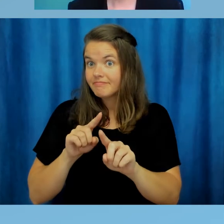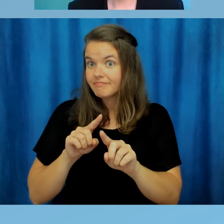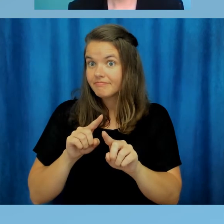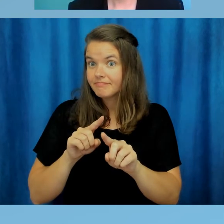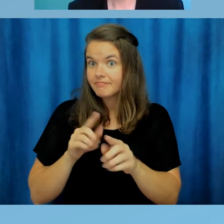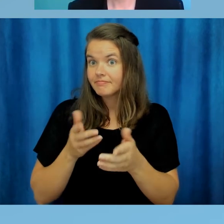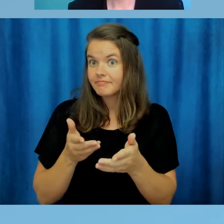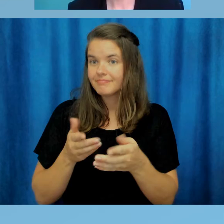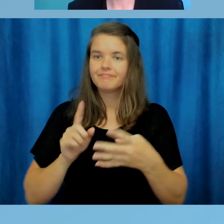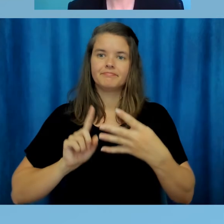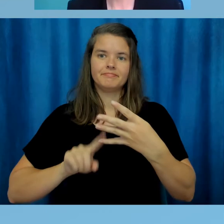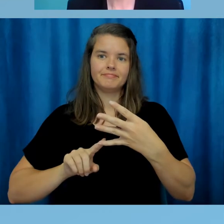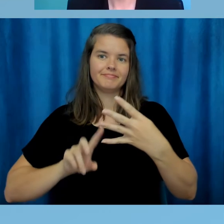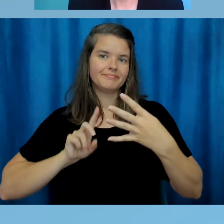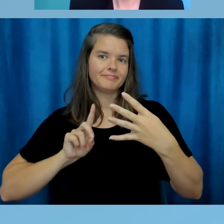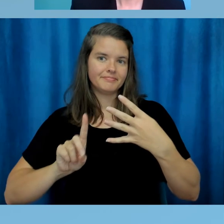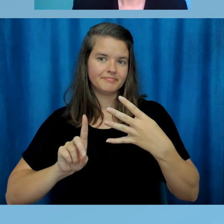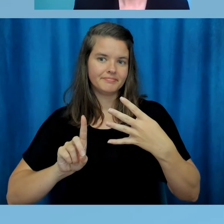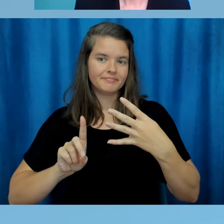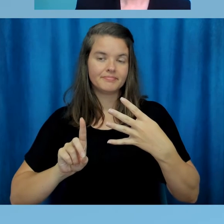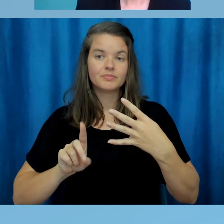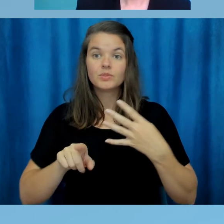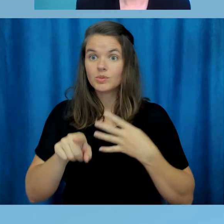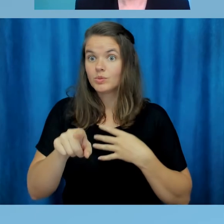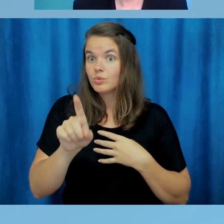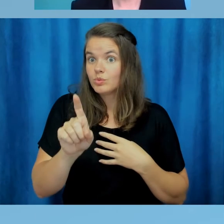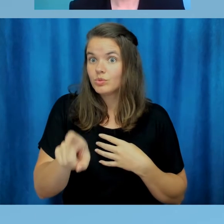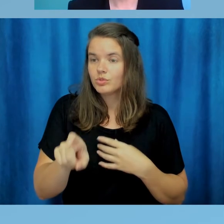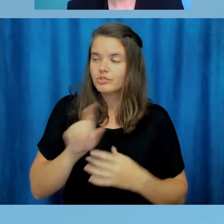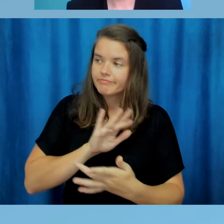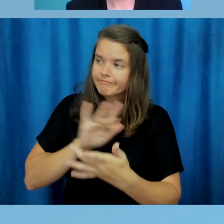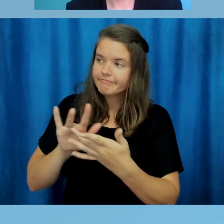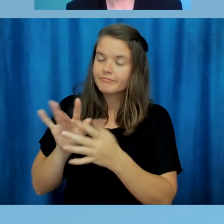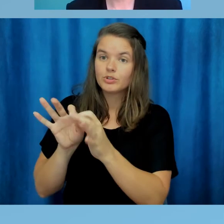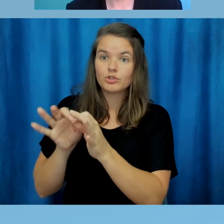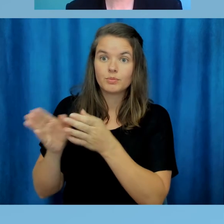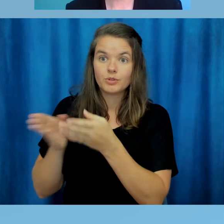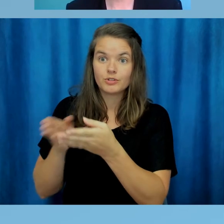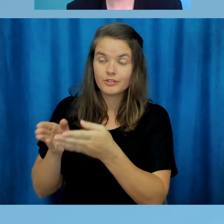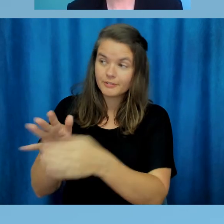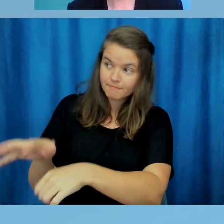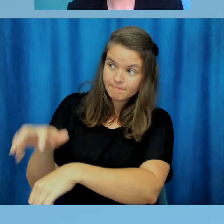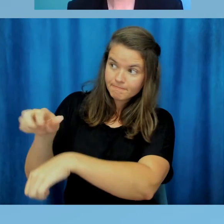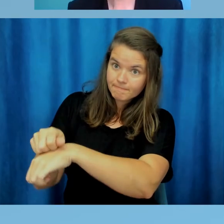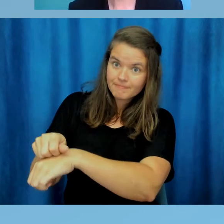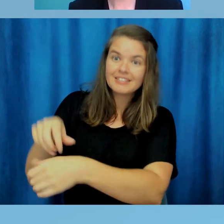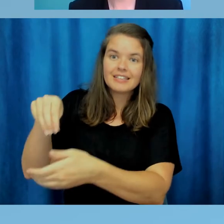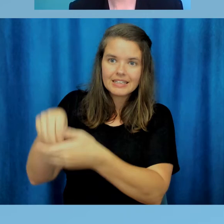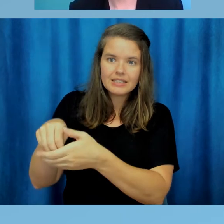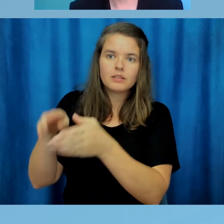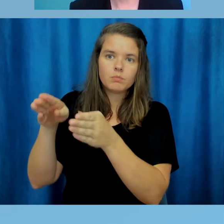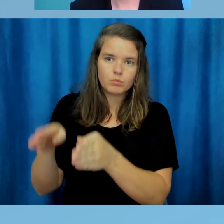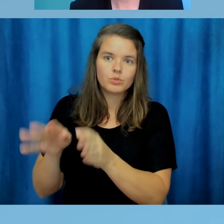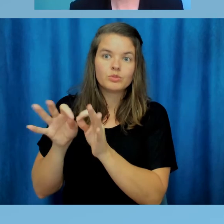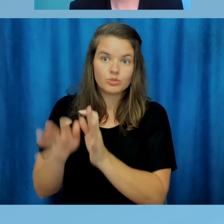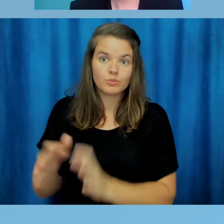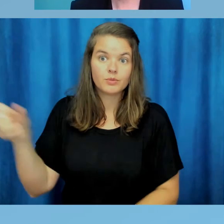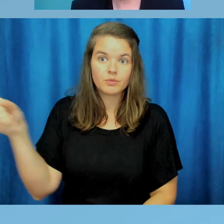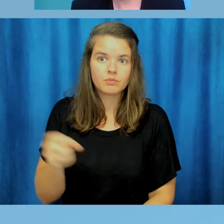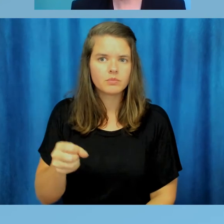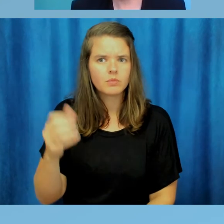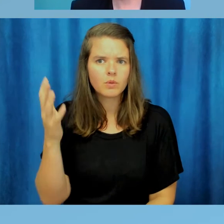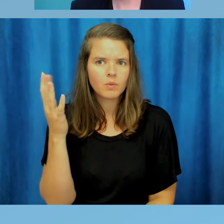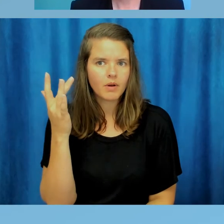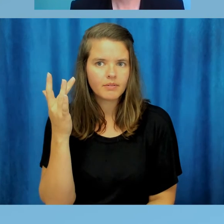The answer here is D. You should contact interpreter services and secure an in-person interpreter.